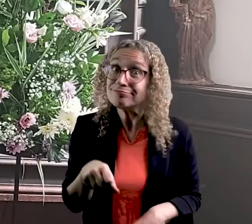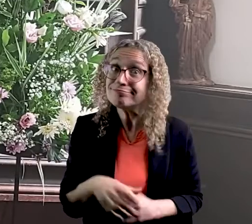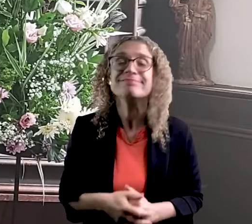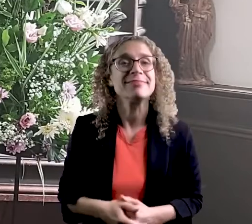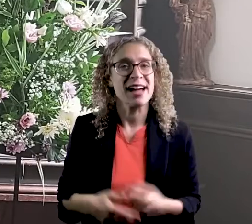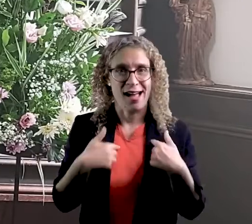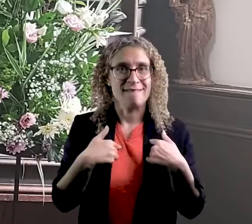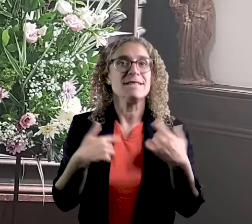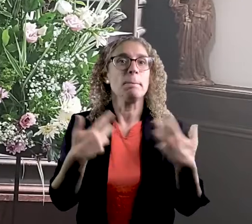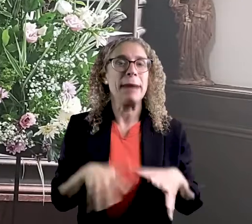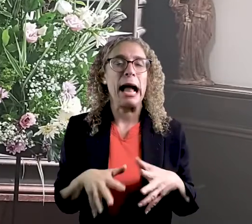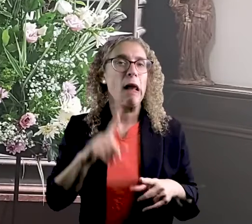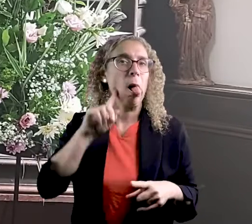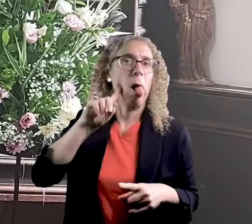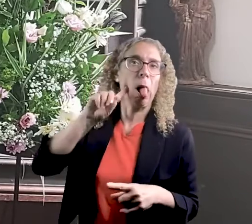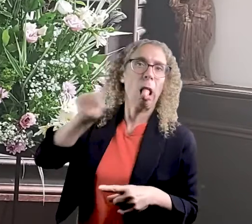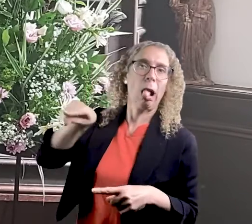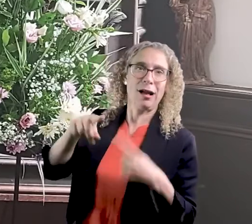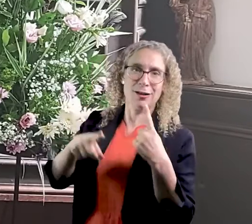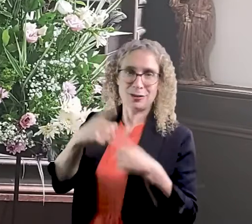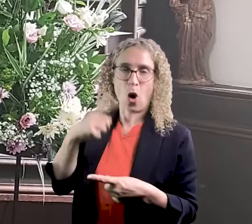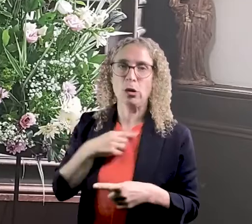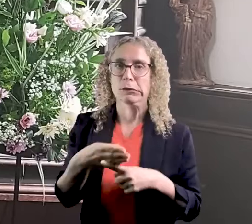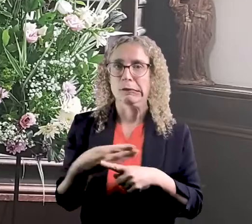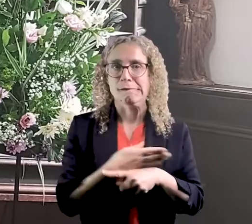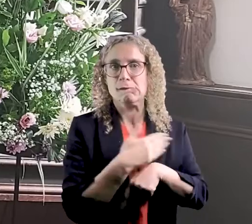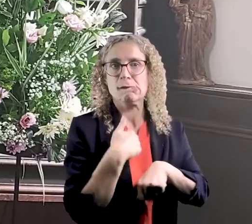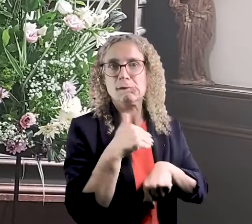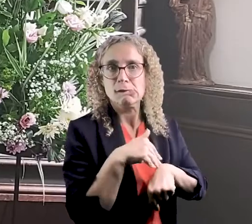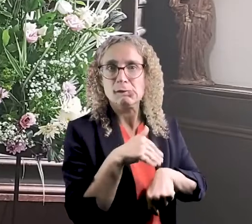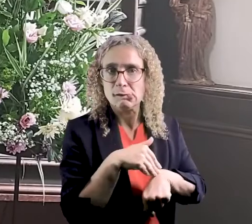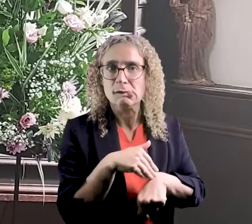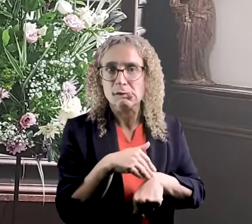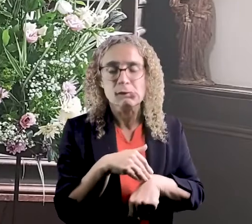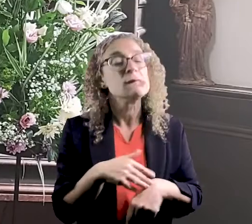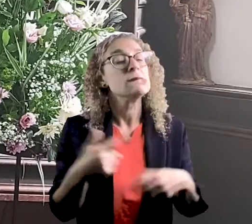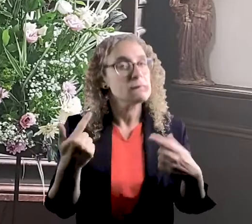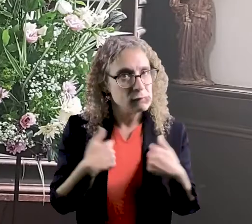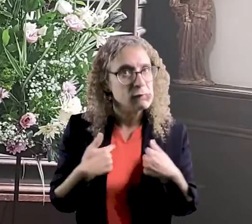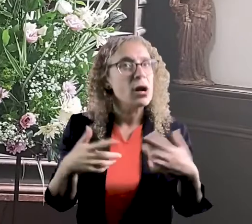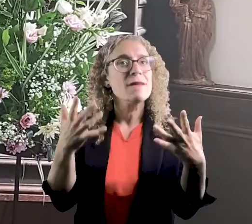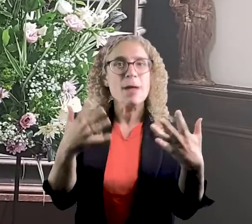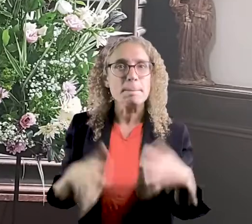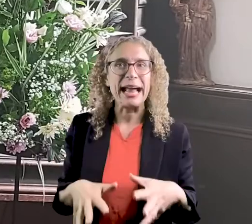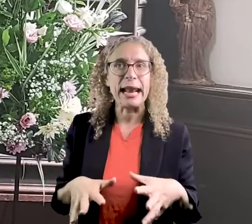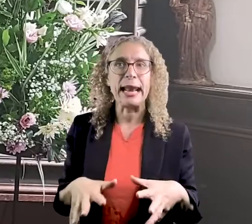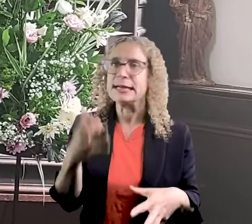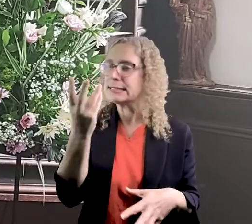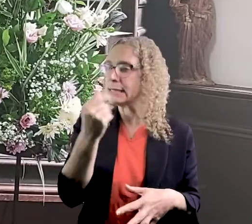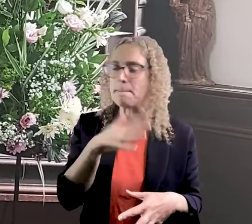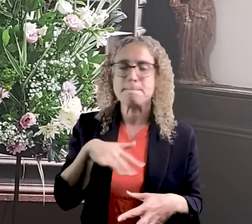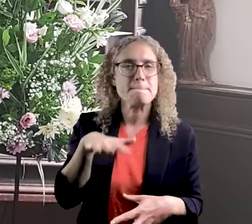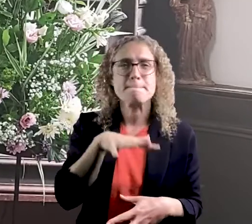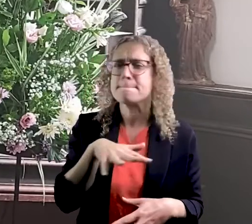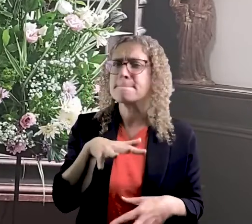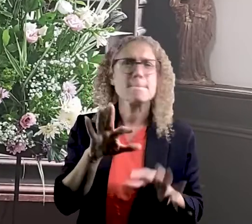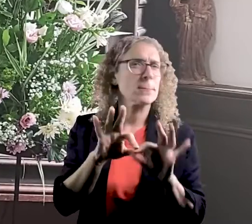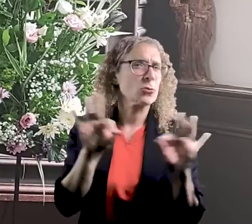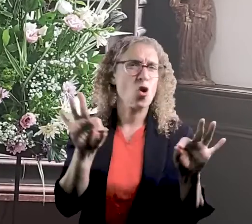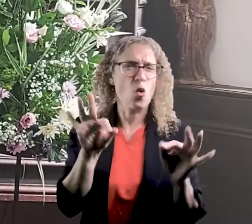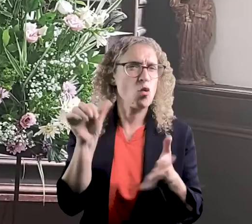of disobedience, and there have been times when things weren't right.